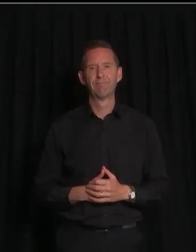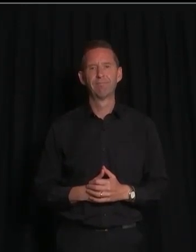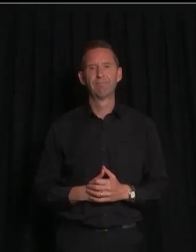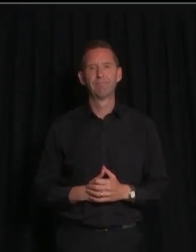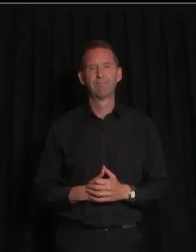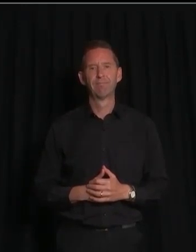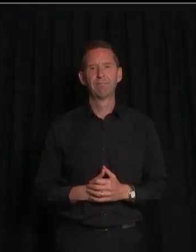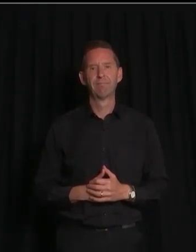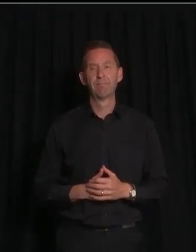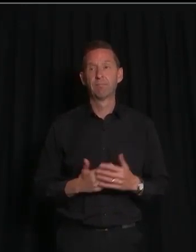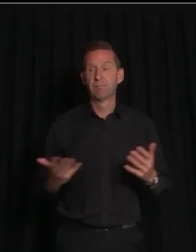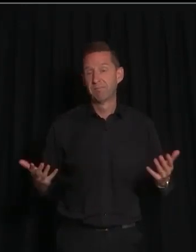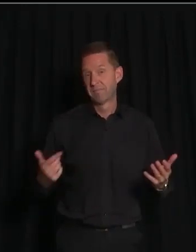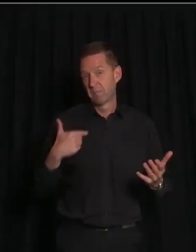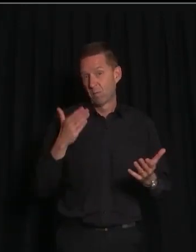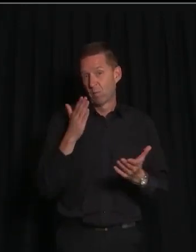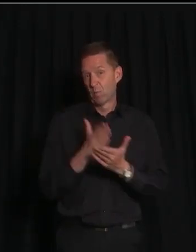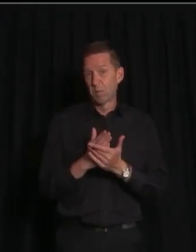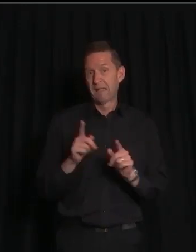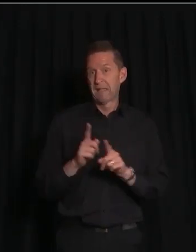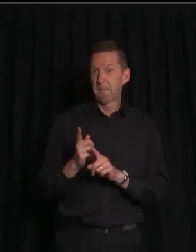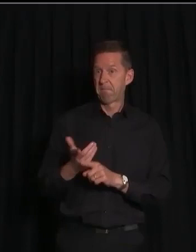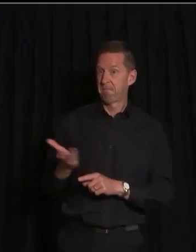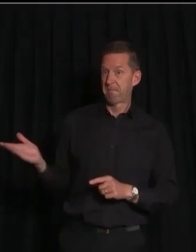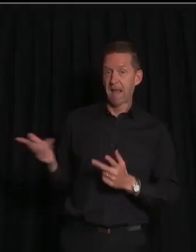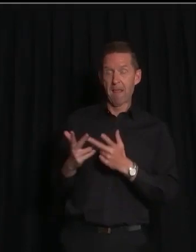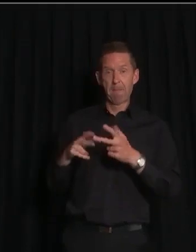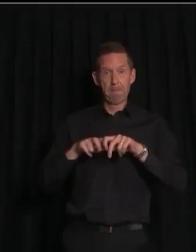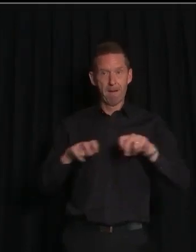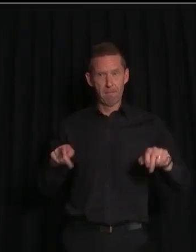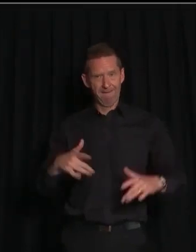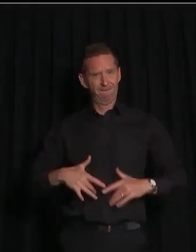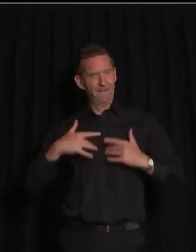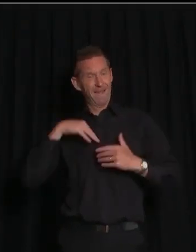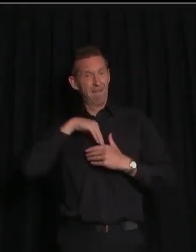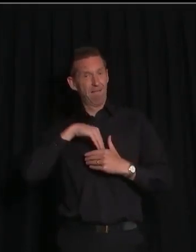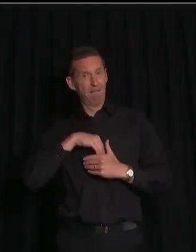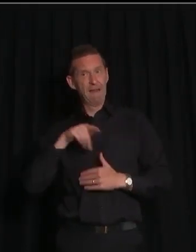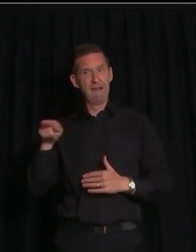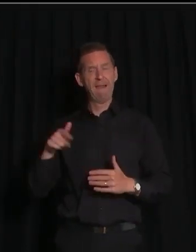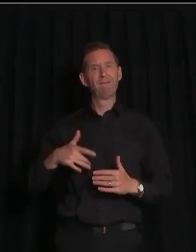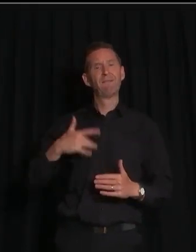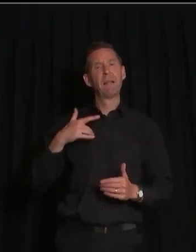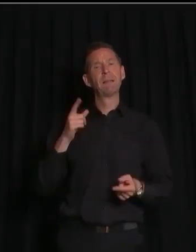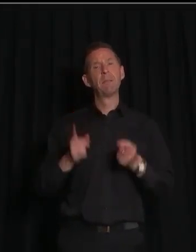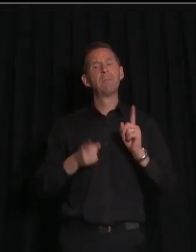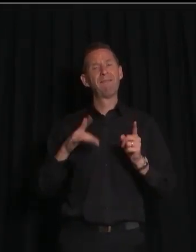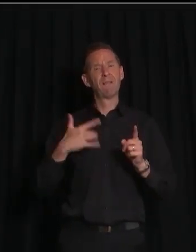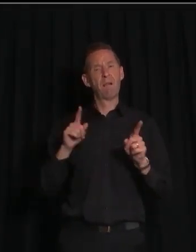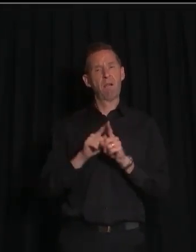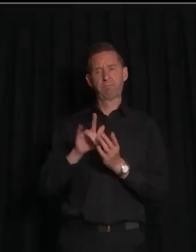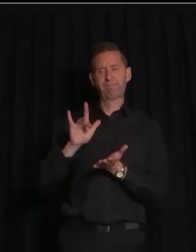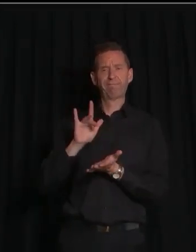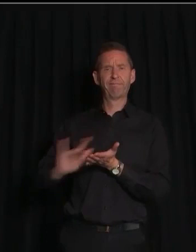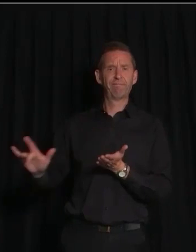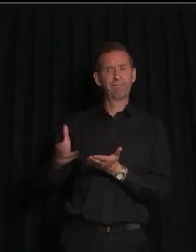Because I'm sure they share with me this feeling of being sometimes erased